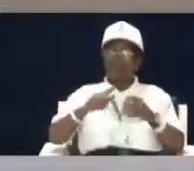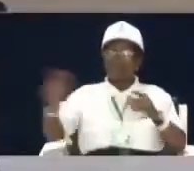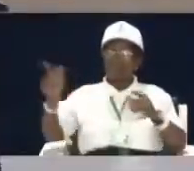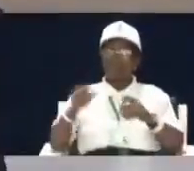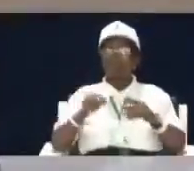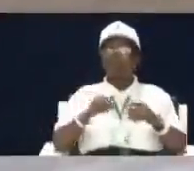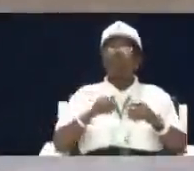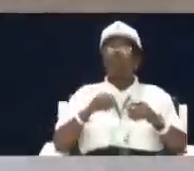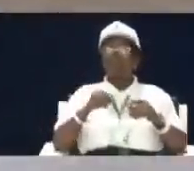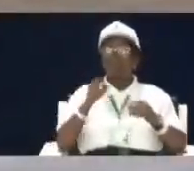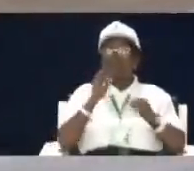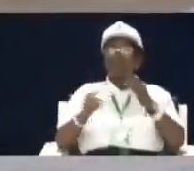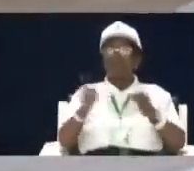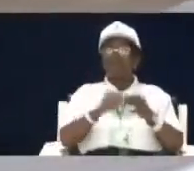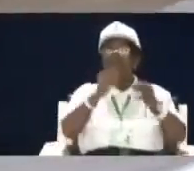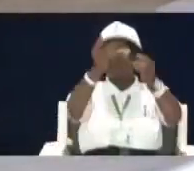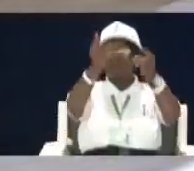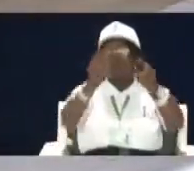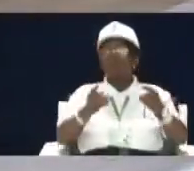Now,